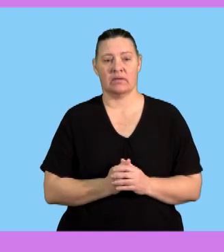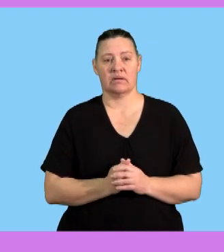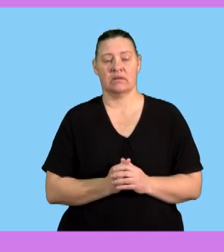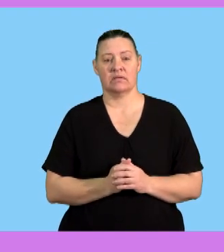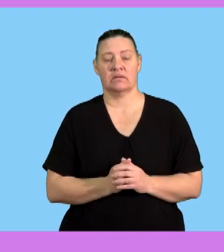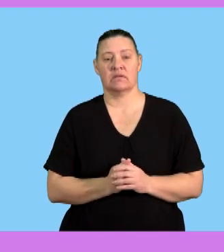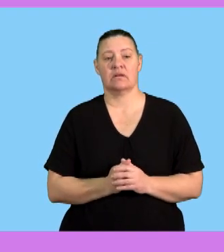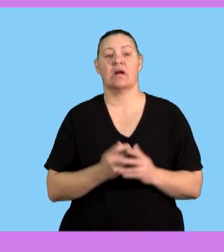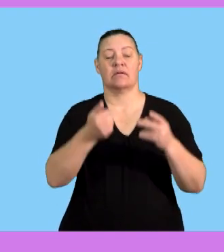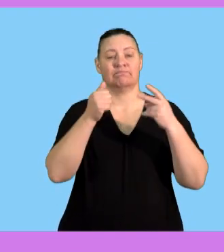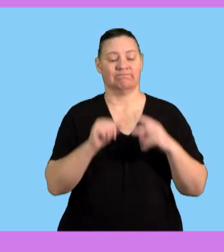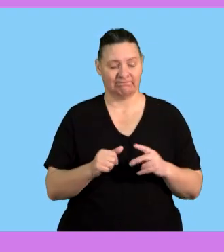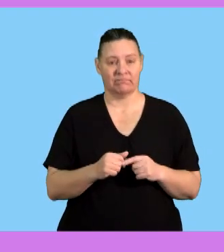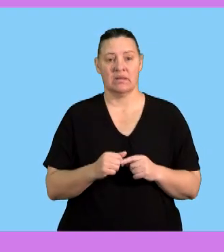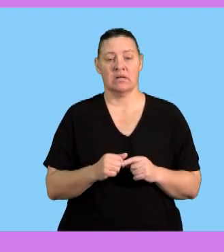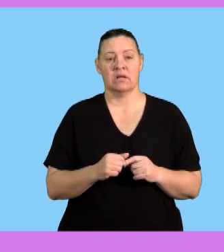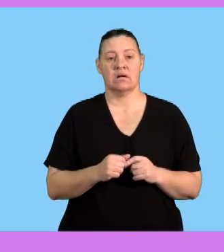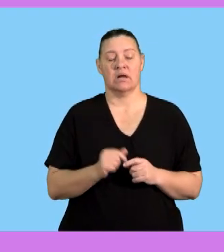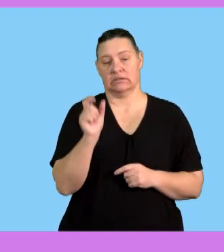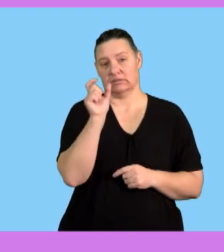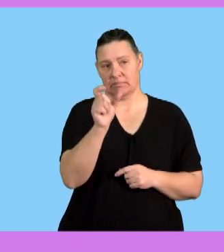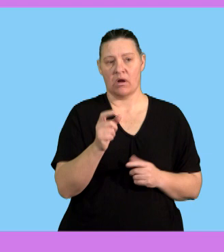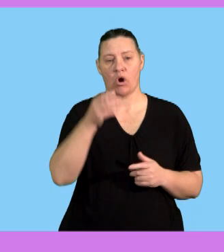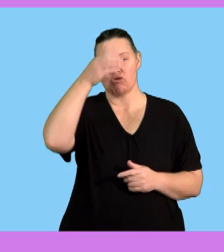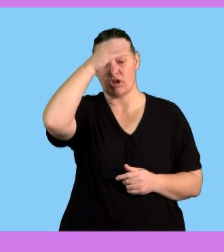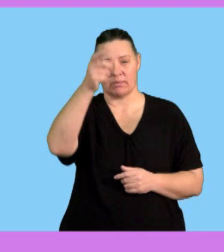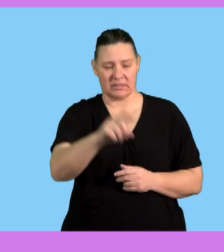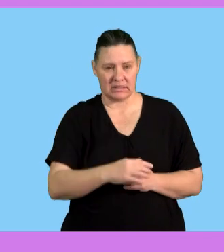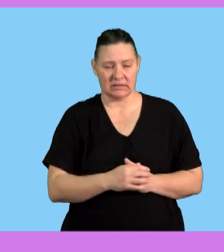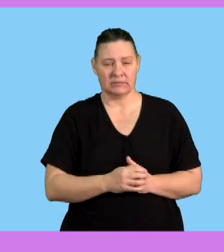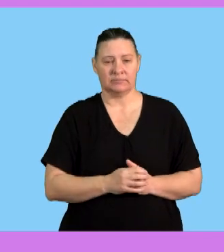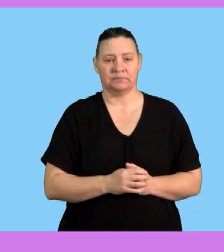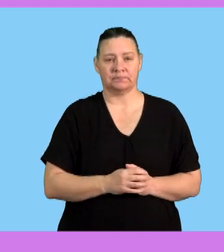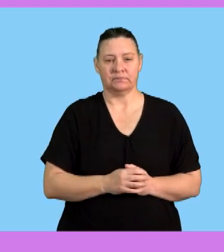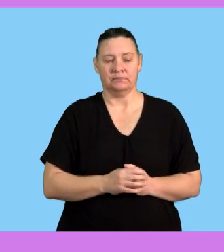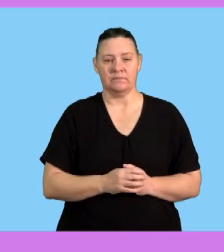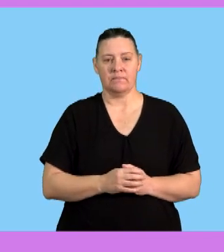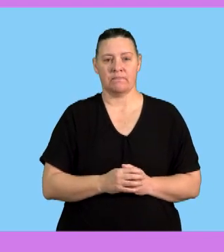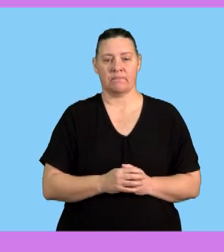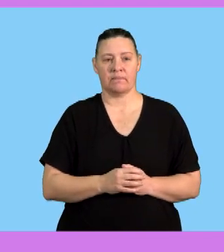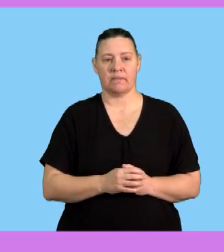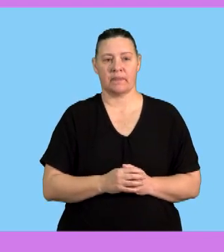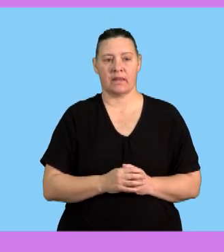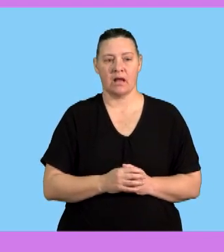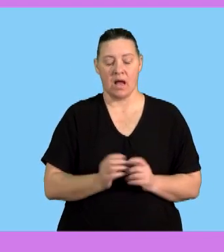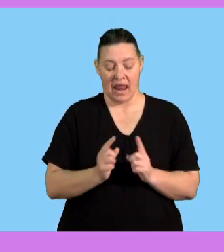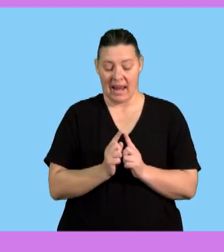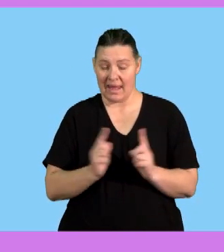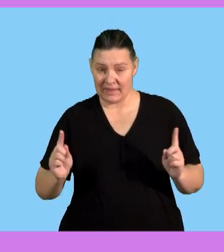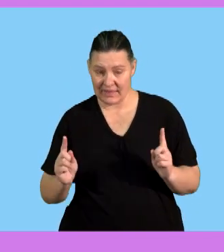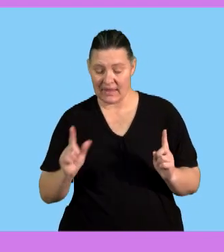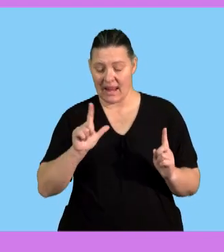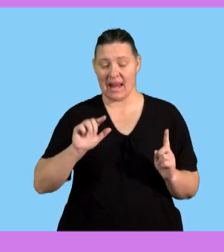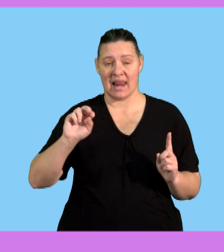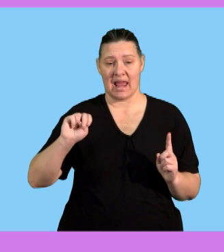Then let us move on to the next term or concept, whereby you are to convert length and distance. So